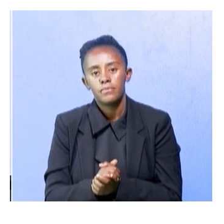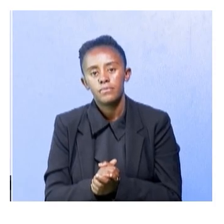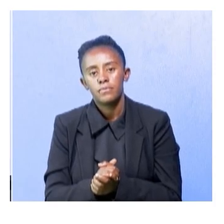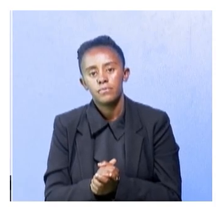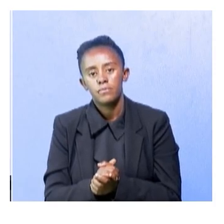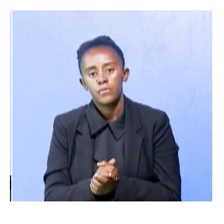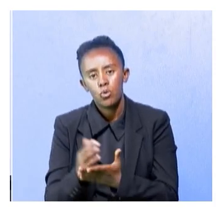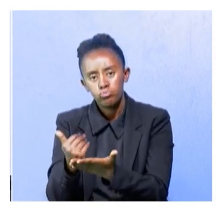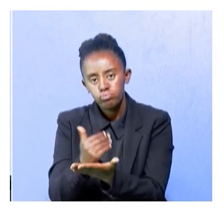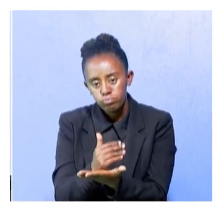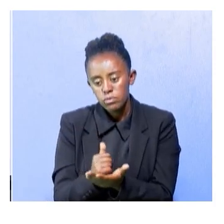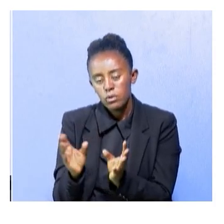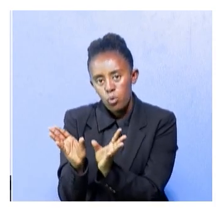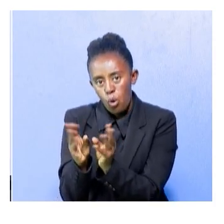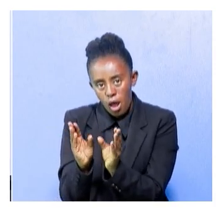collects